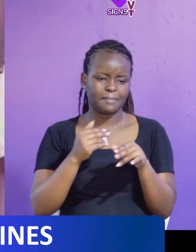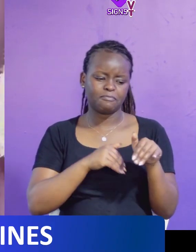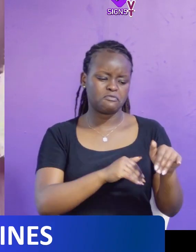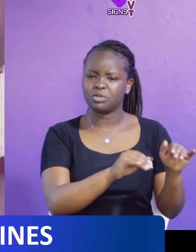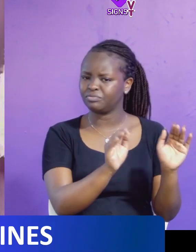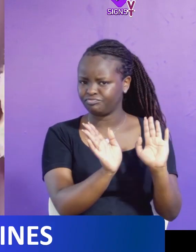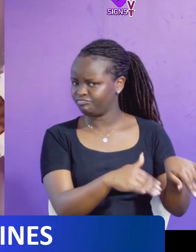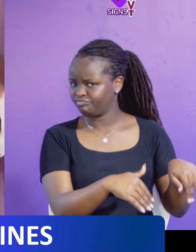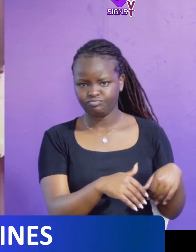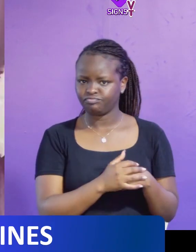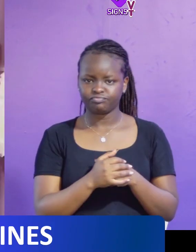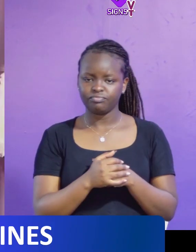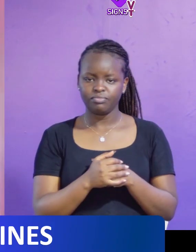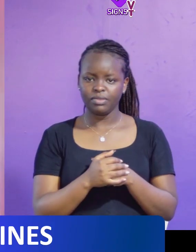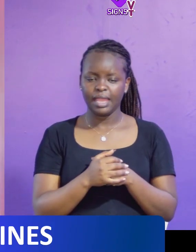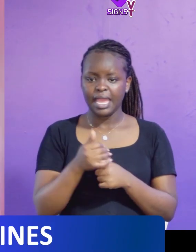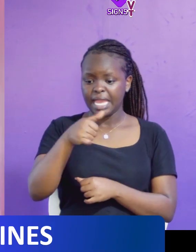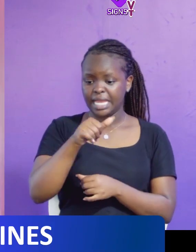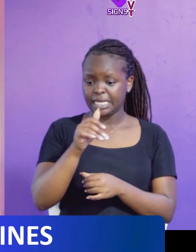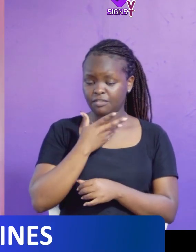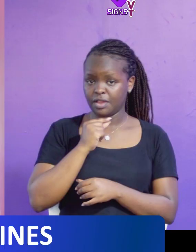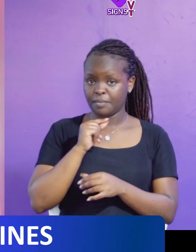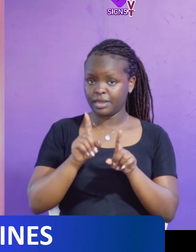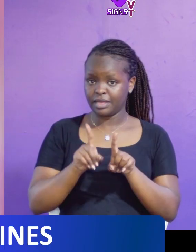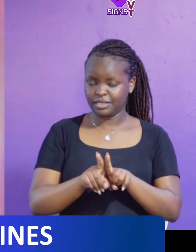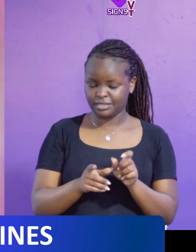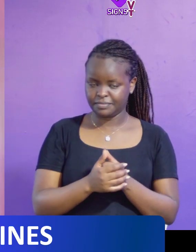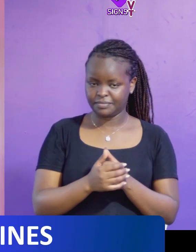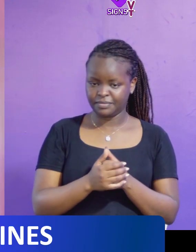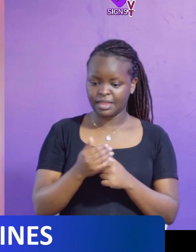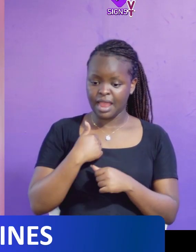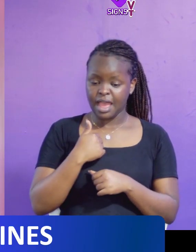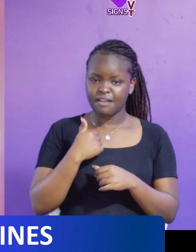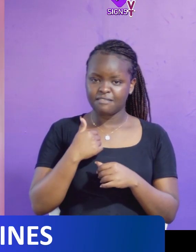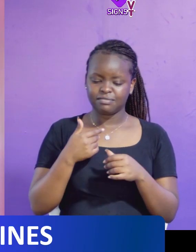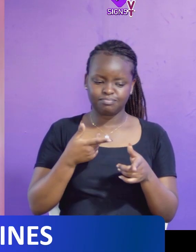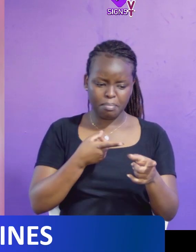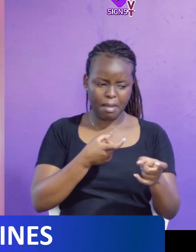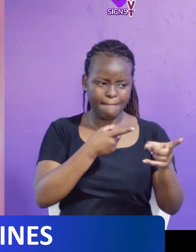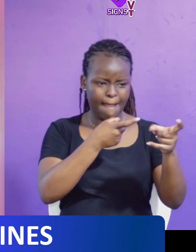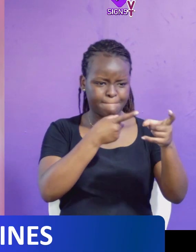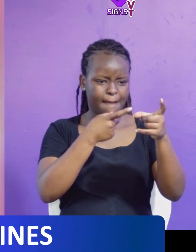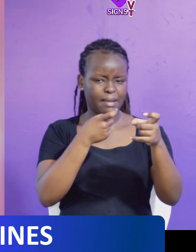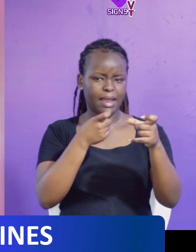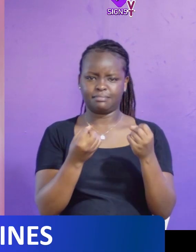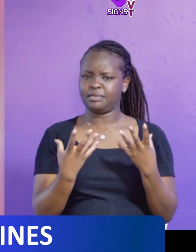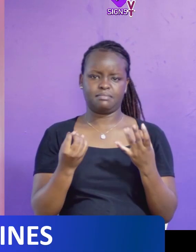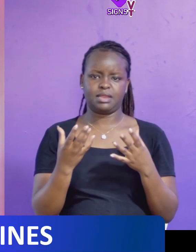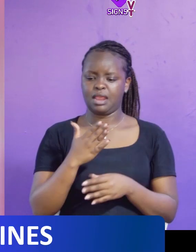me or in any of our brothers. He has taken many bullets on my behalf. He